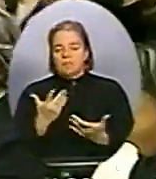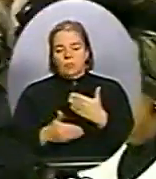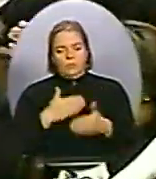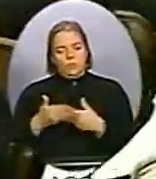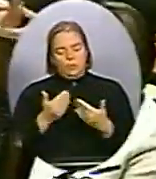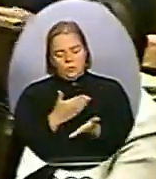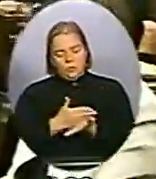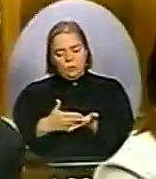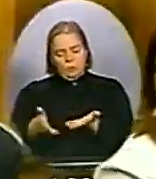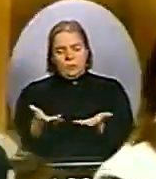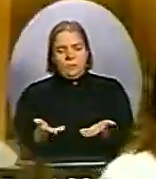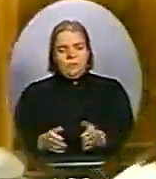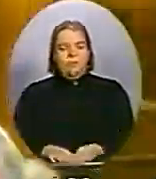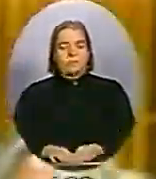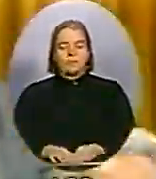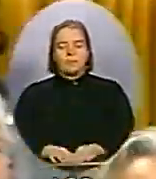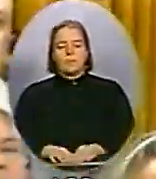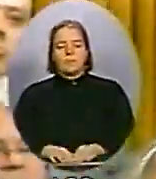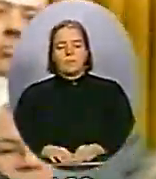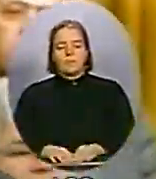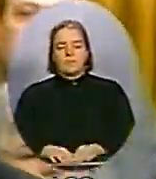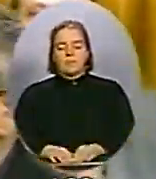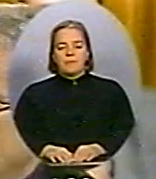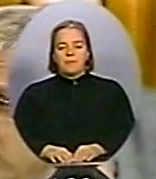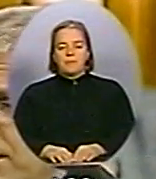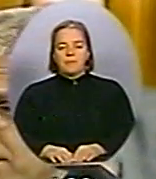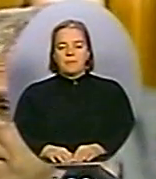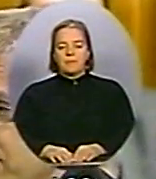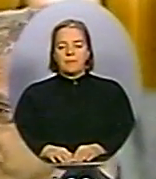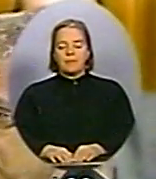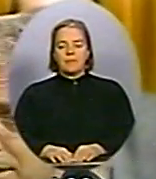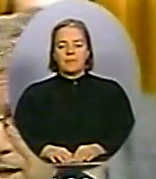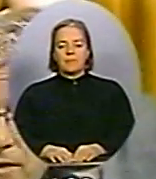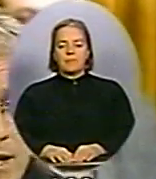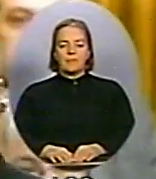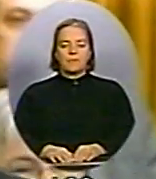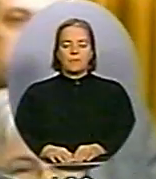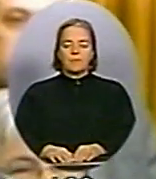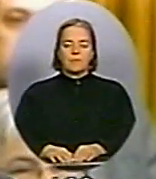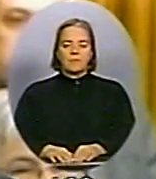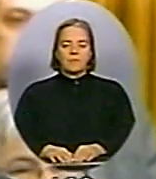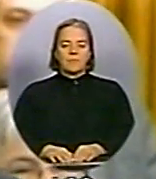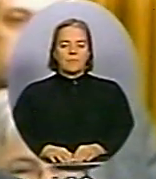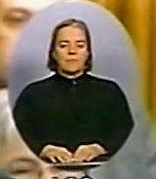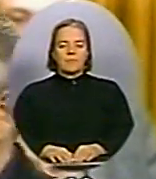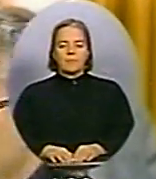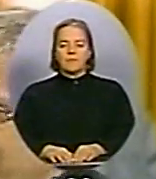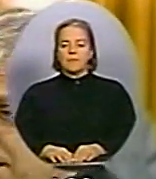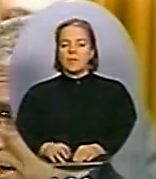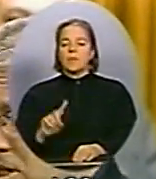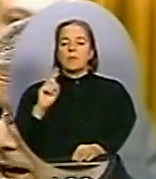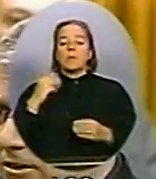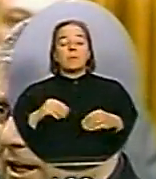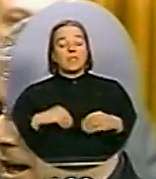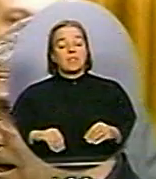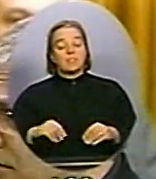James Binney. Mr. Speaker, this Prime Minister promised to clean up Ottawa, and he gave us Mike Duffy. Now, did you see the footage of him running out of that